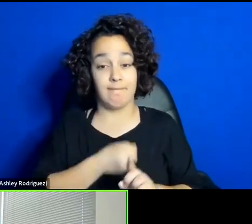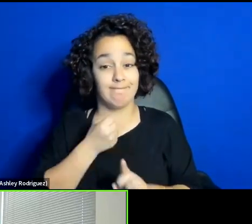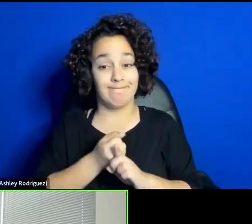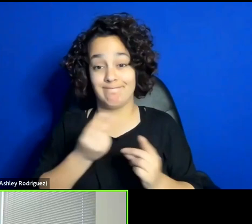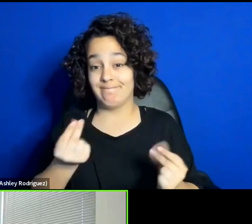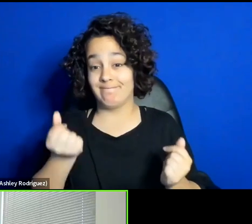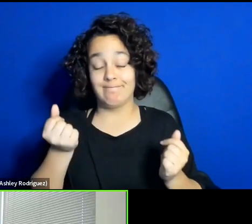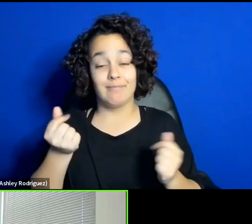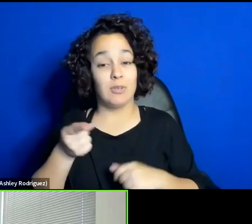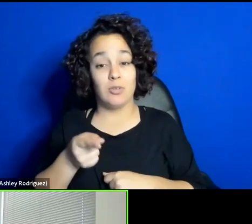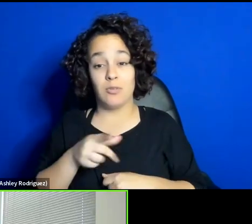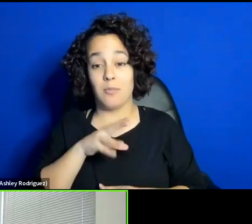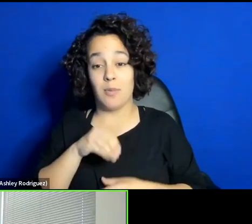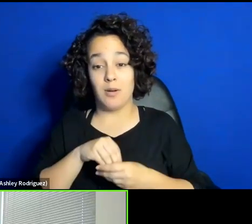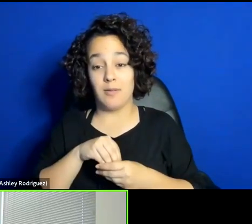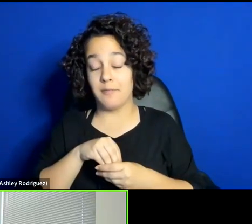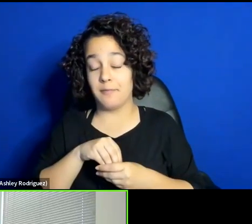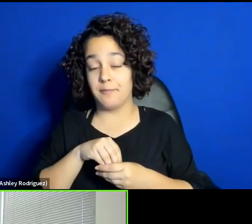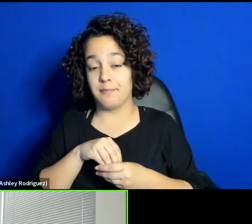of